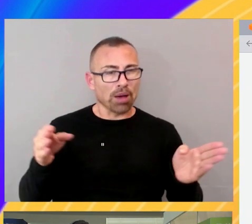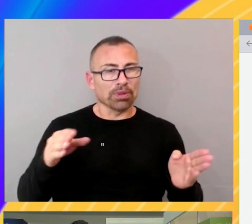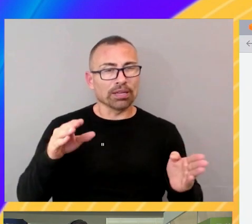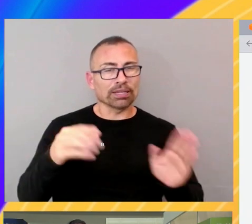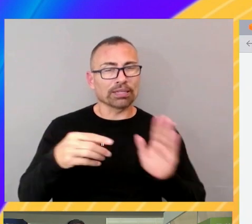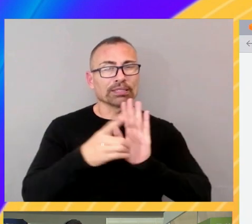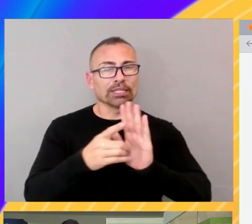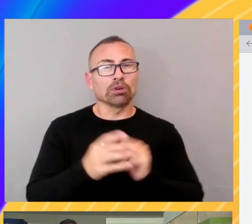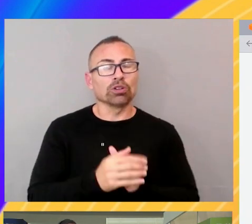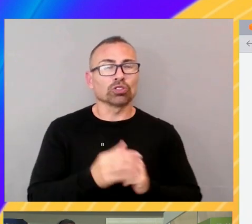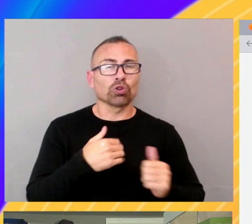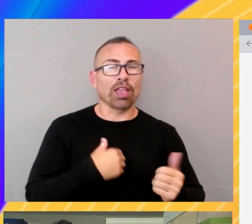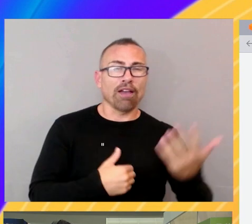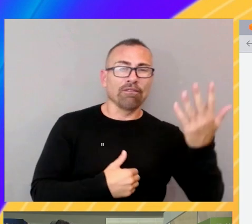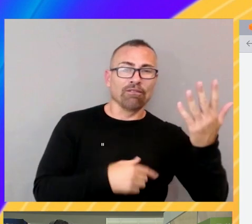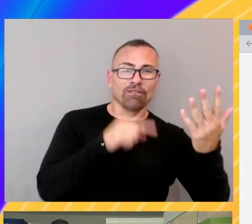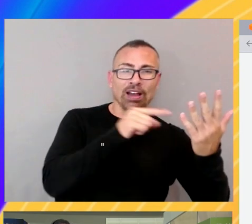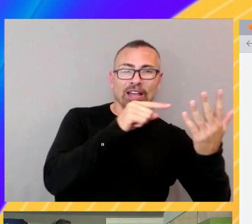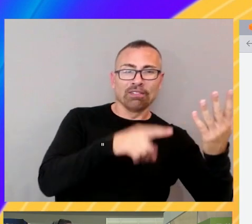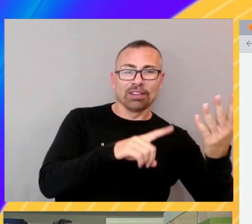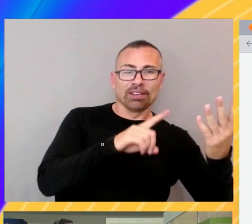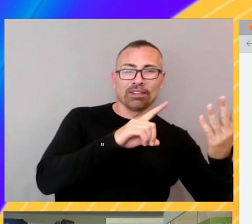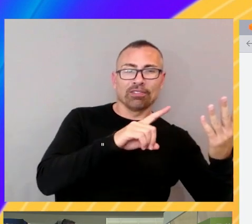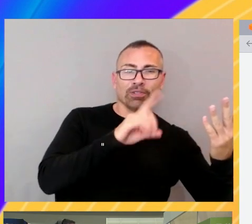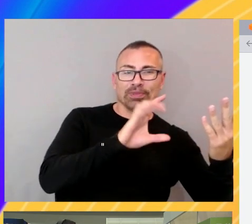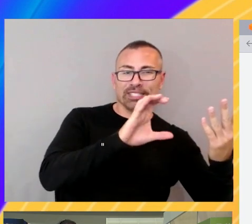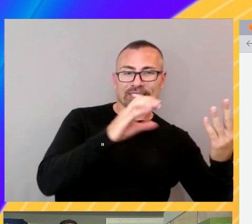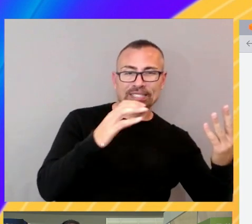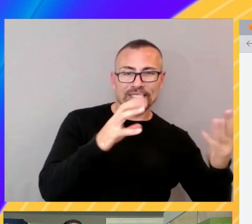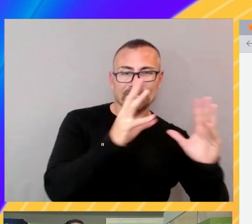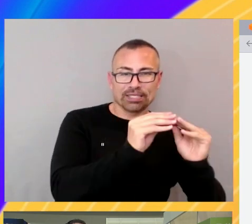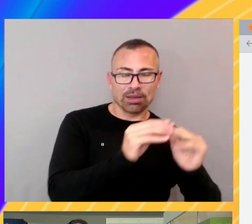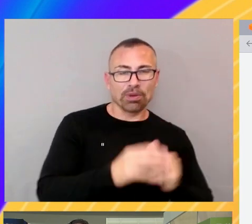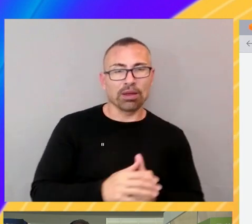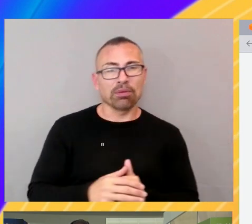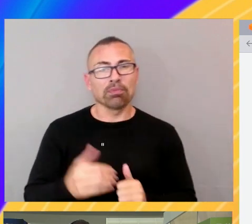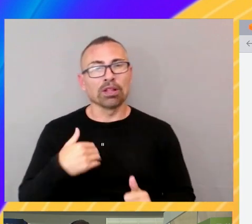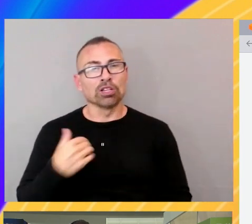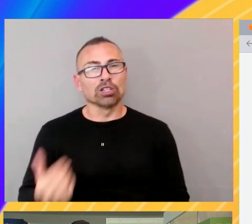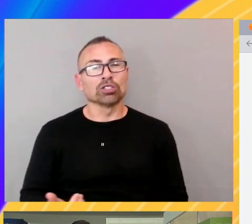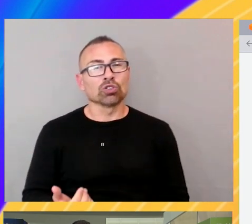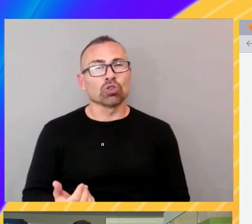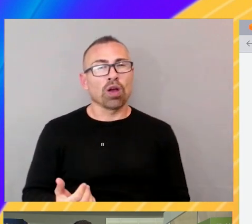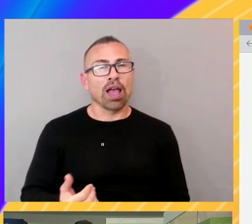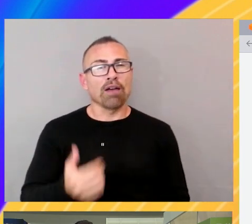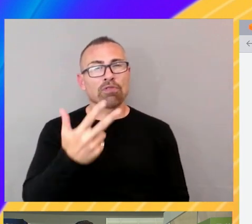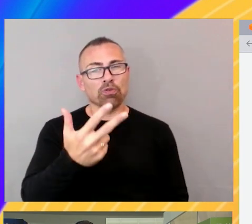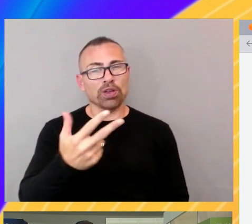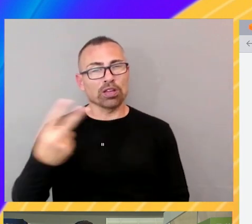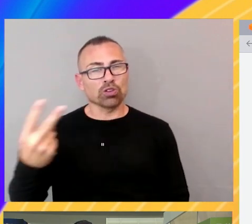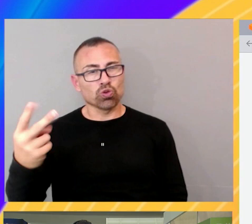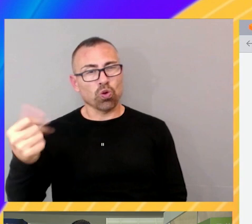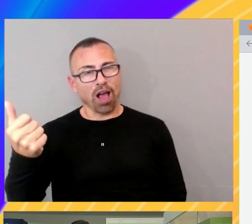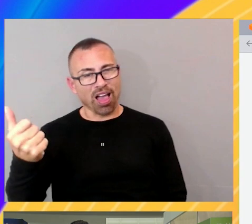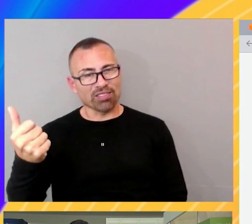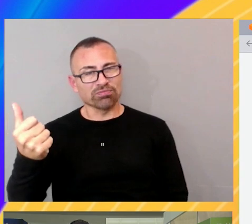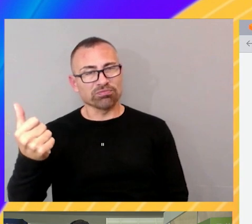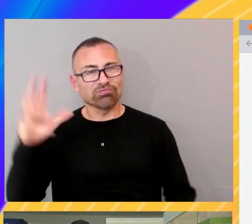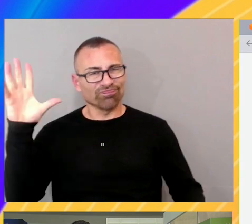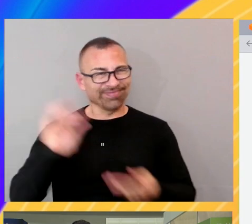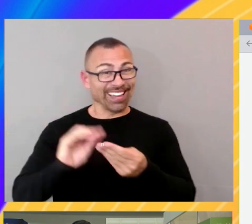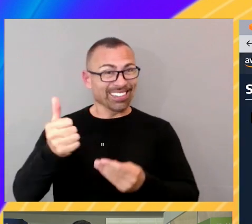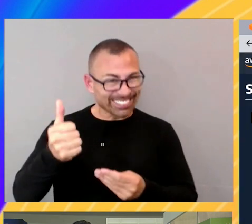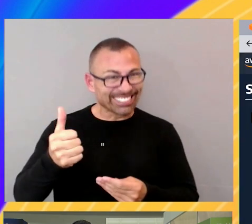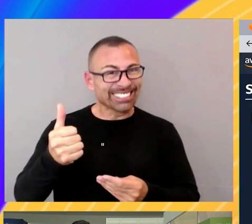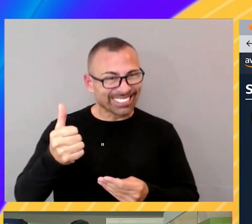have the 2, that's 7, plus a 3 extra, that's 10. Yeah, 10 total absolutely. challenges that people can actually take advantage of. Pretty cool. All right, let's jump